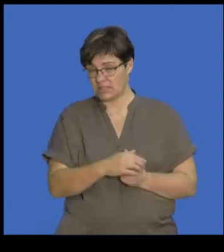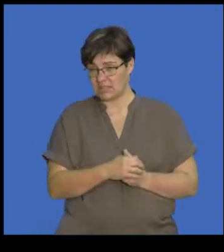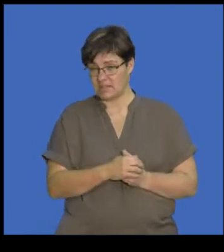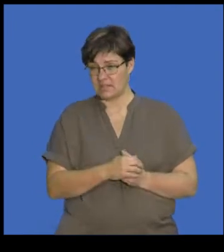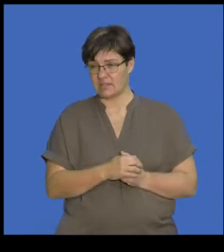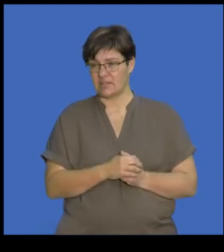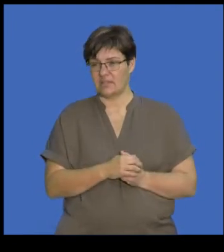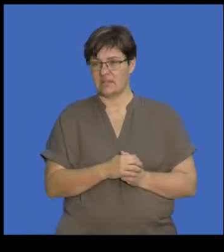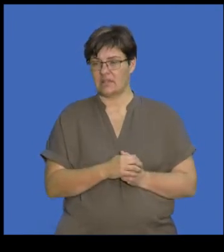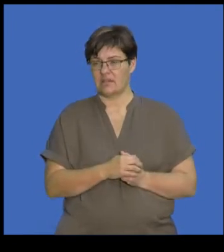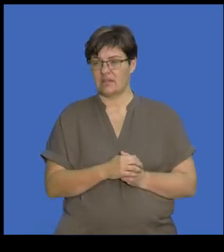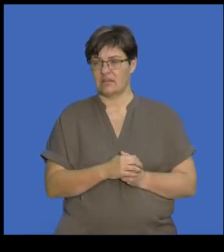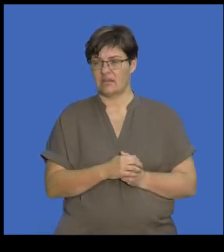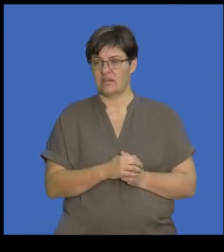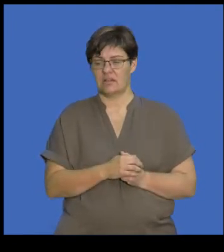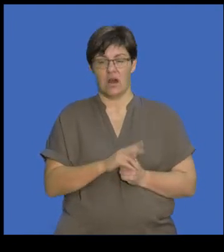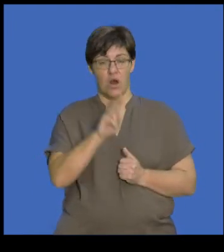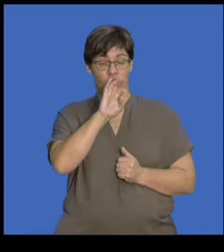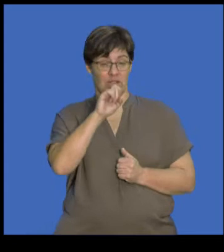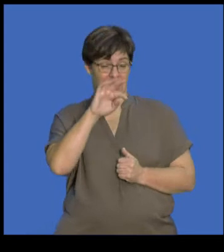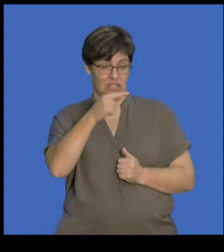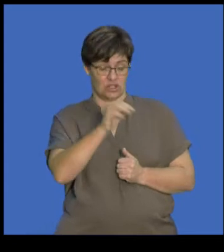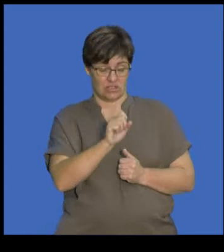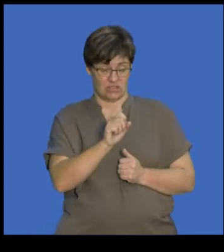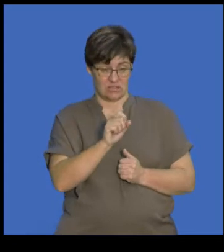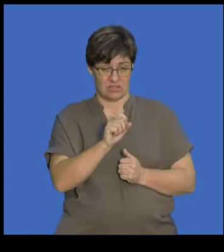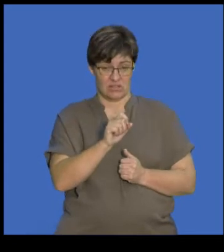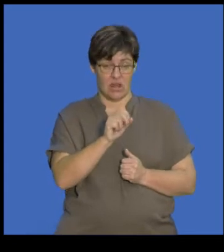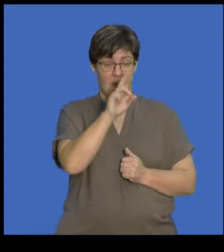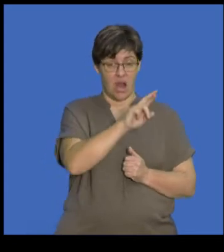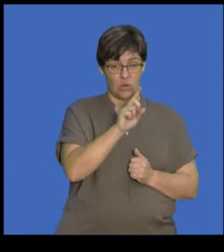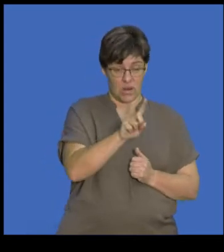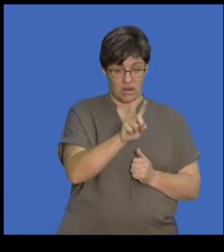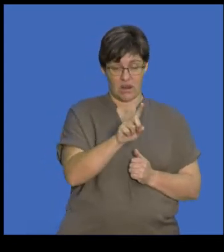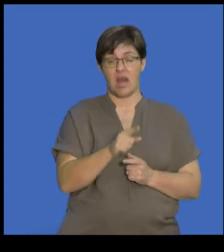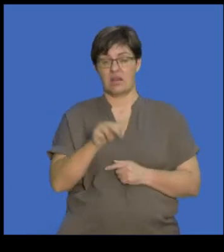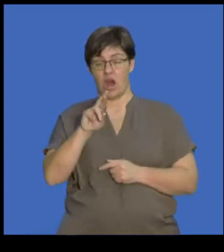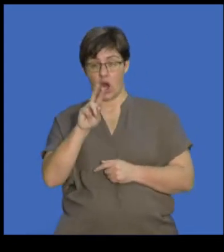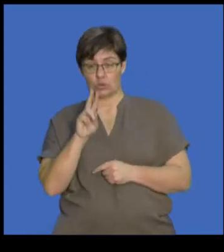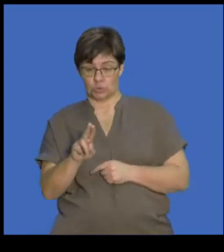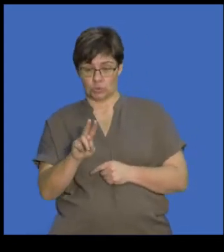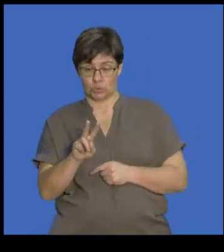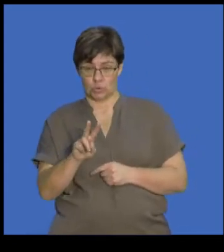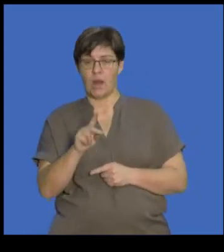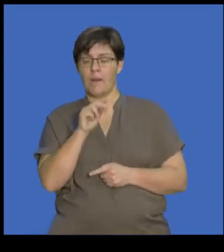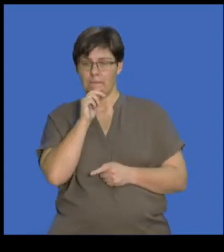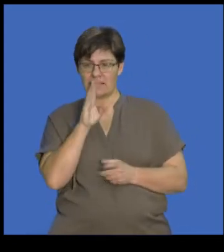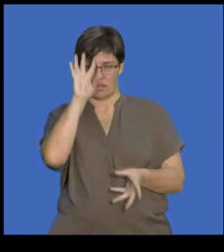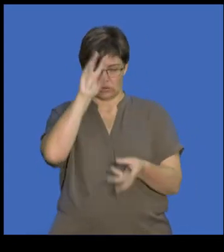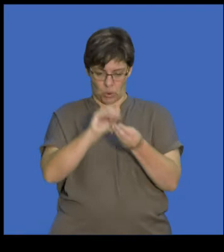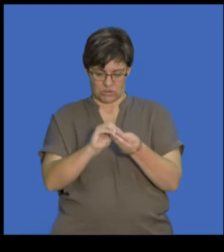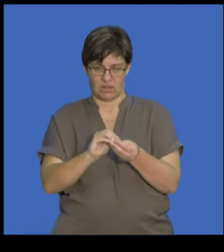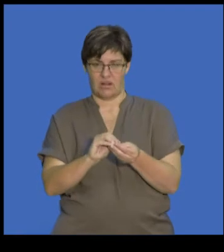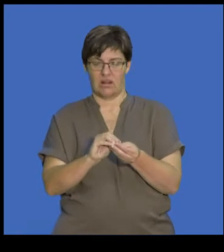that the voltage across R1 plus the voltage across R2 must give us the total voltage.